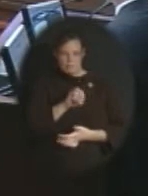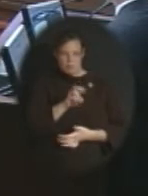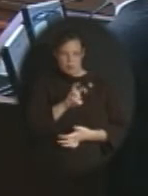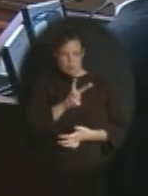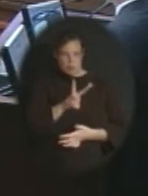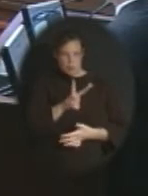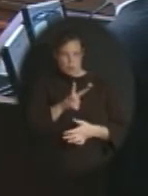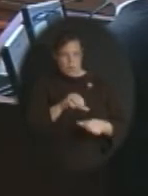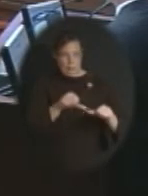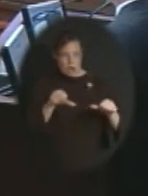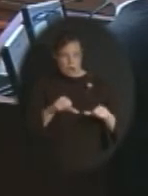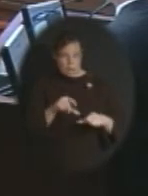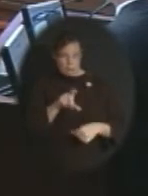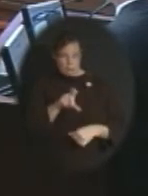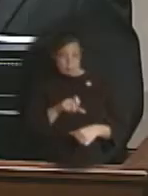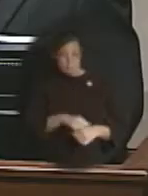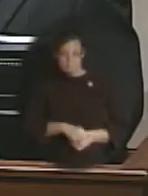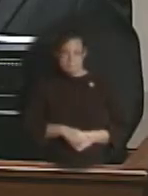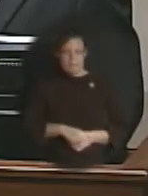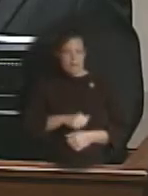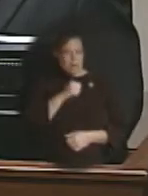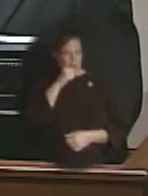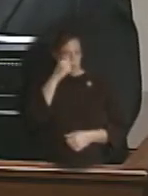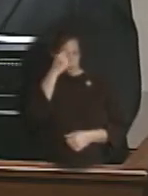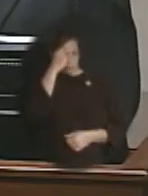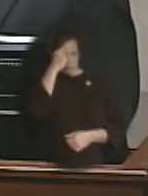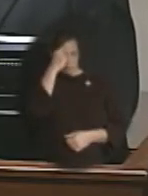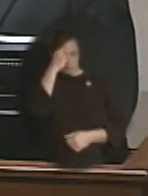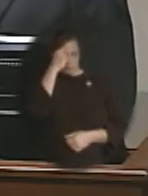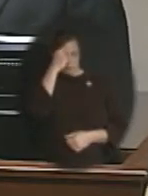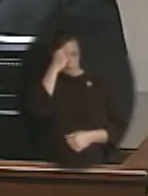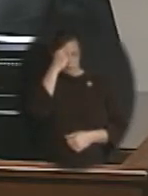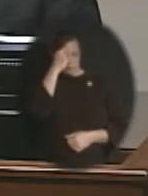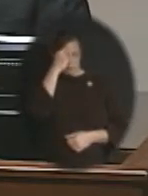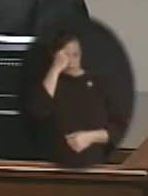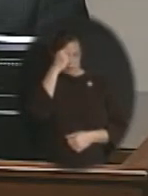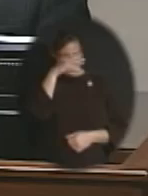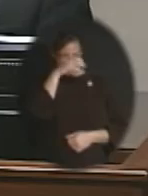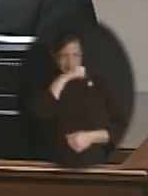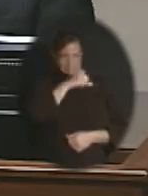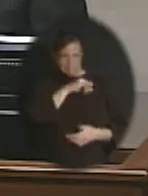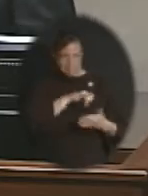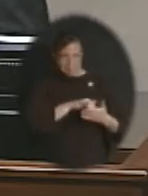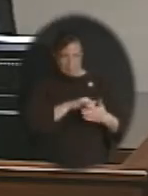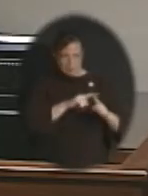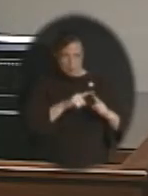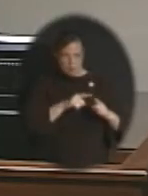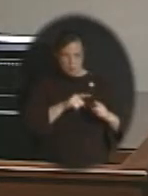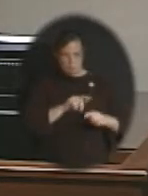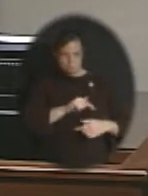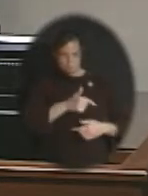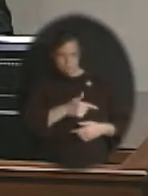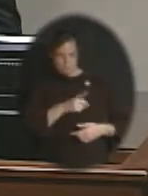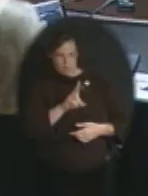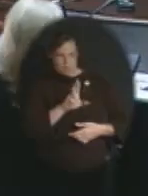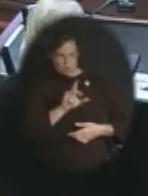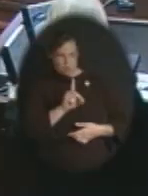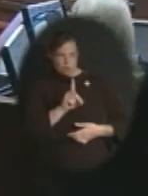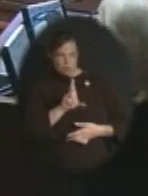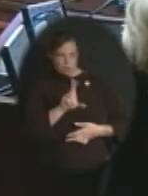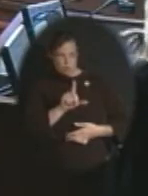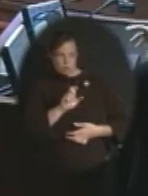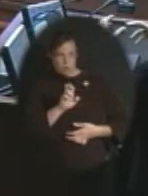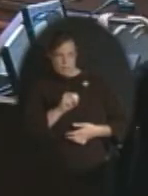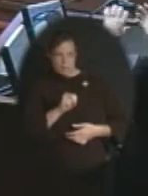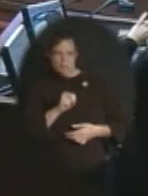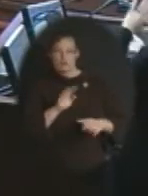area? I don't believe we anticipate that, but I'll let Dr. Dugan. It's a great